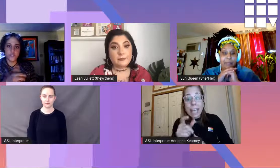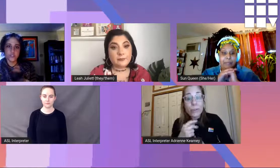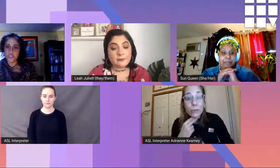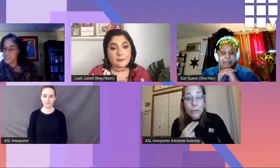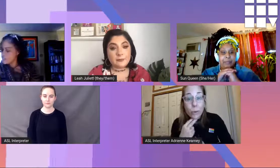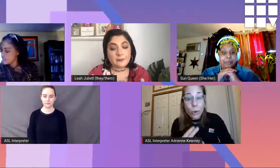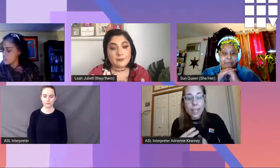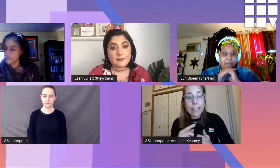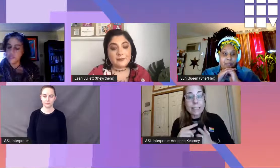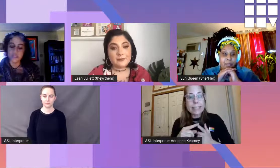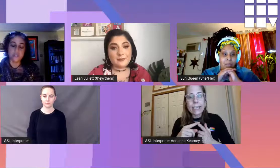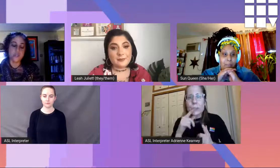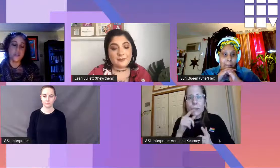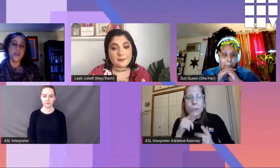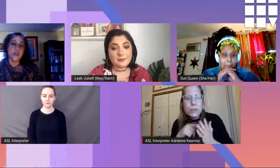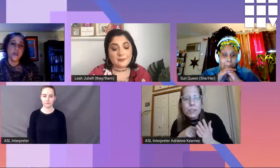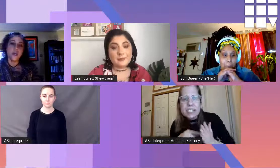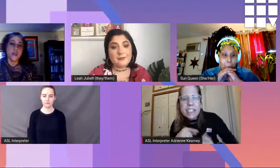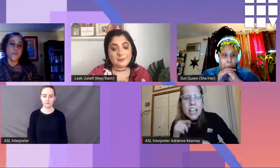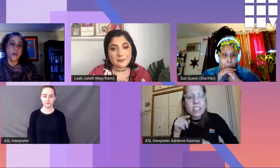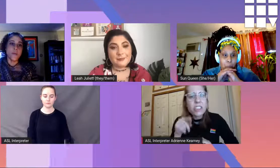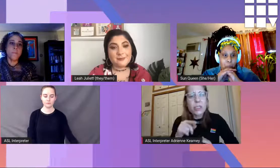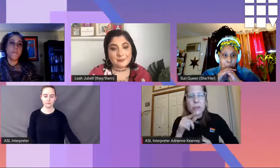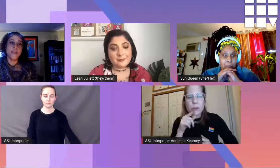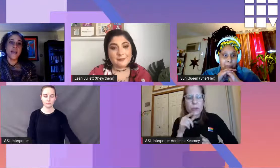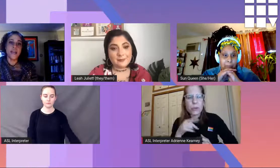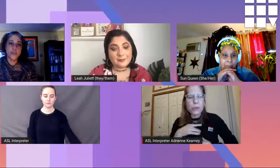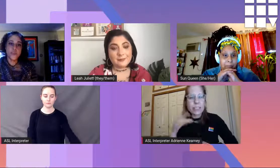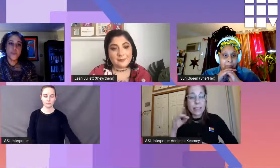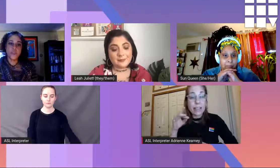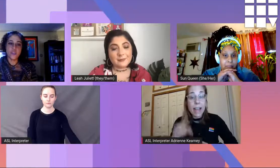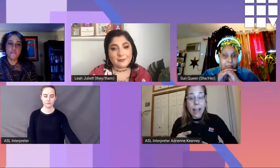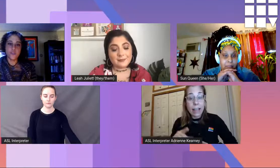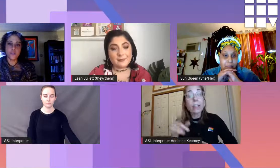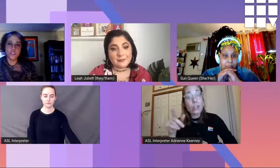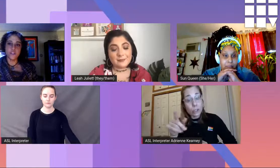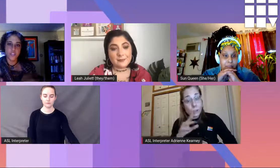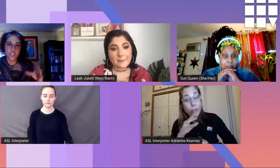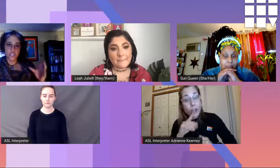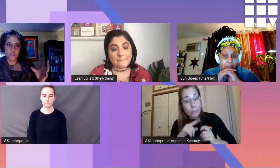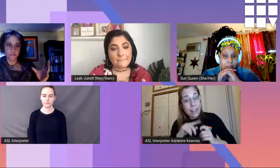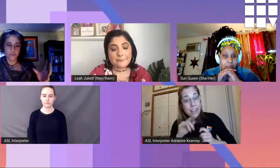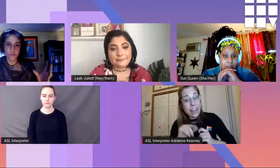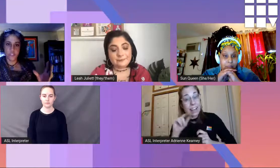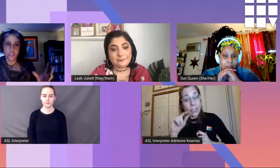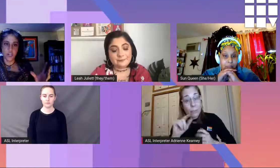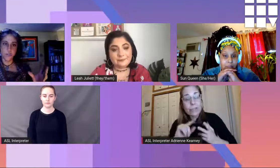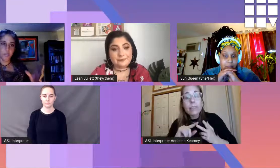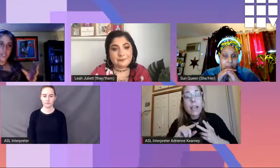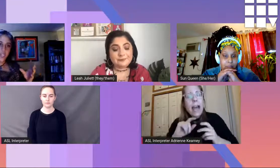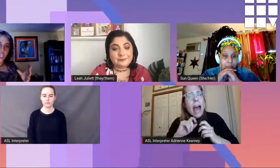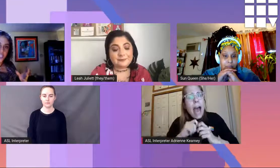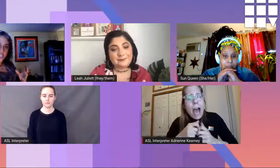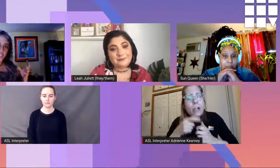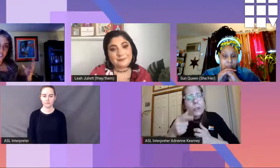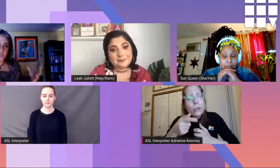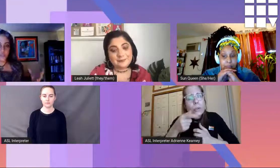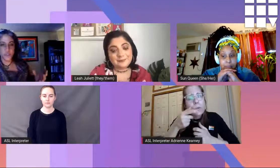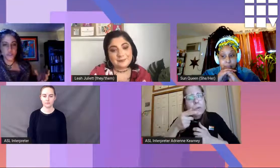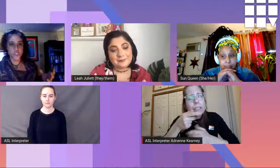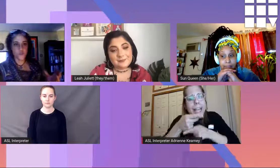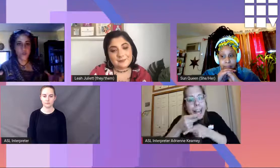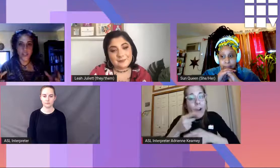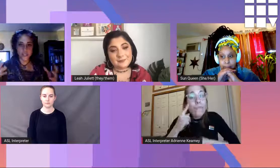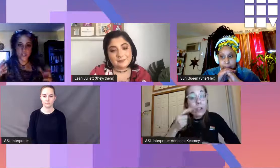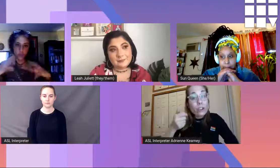pushback, and you started to take us there a little bit, Sun Queen. But how do you care for yourself and care for your voice? And as someone